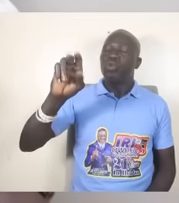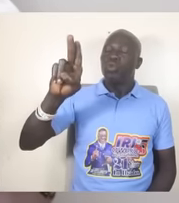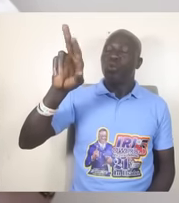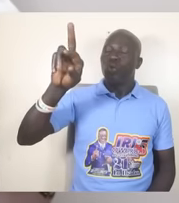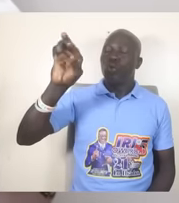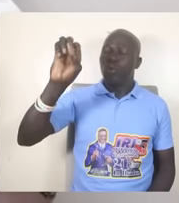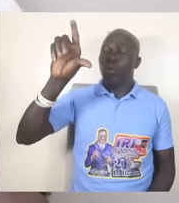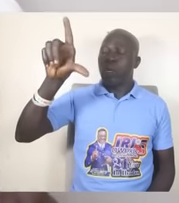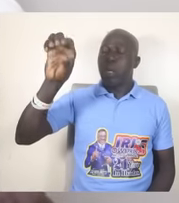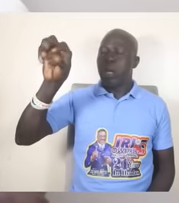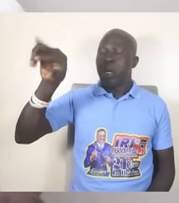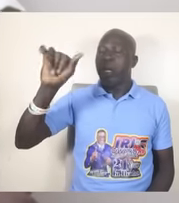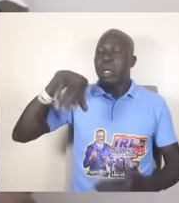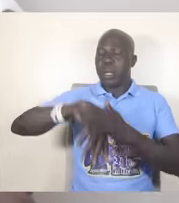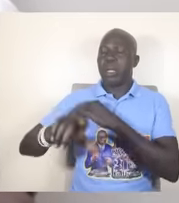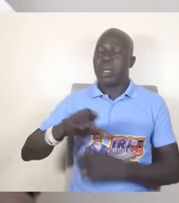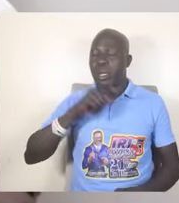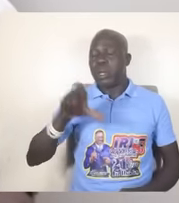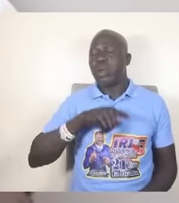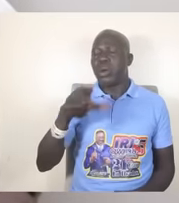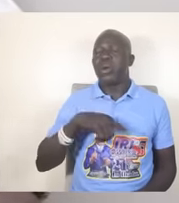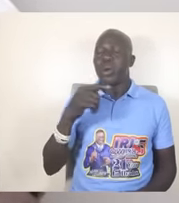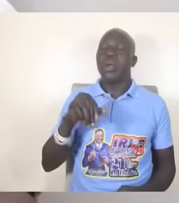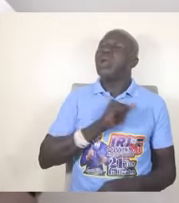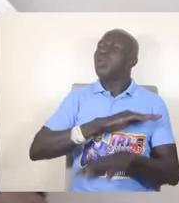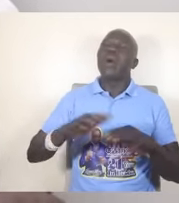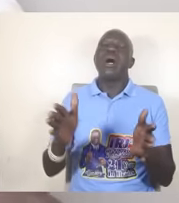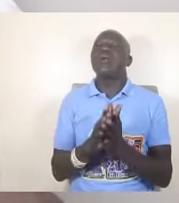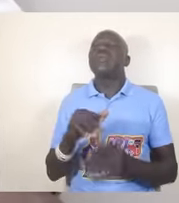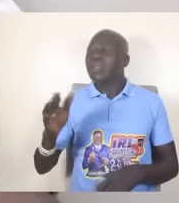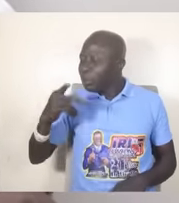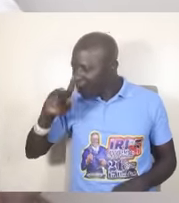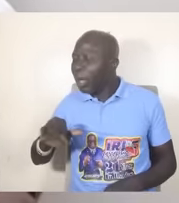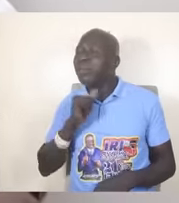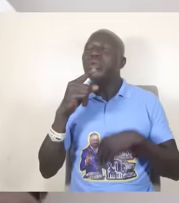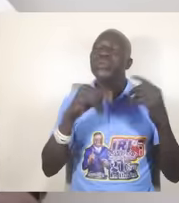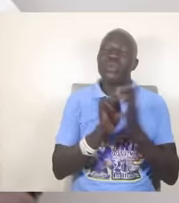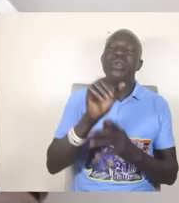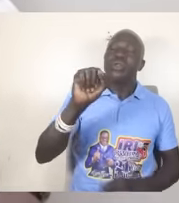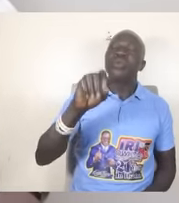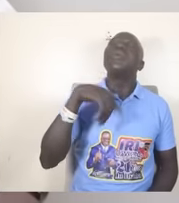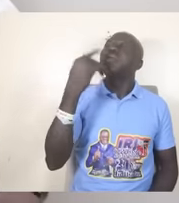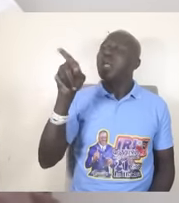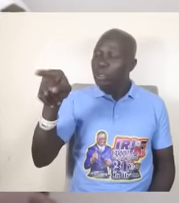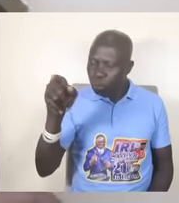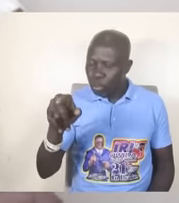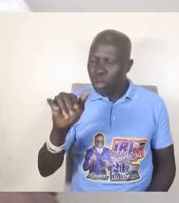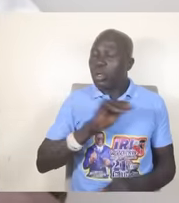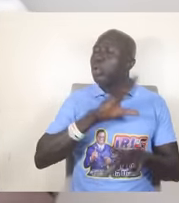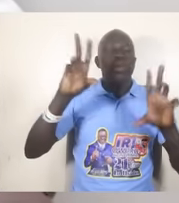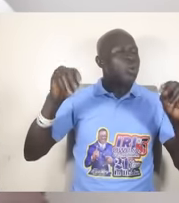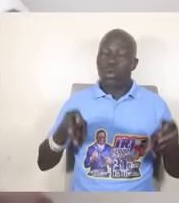Lepo in Lagos. But be no make it. Ask who you're talking about. Don't ask for my husband. You are going to Suru Lagos. They will tell